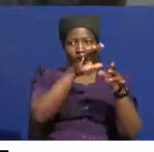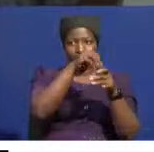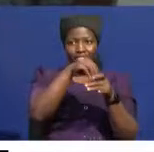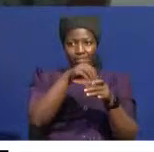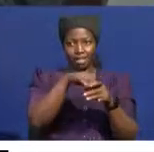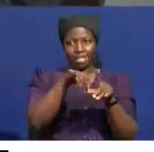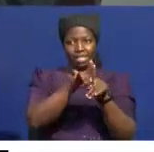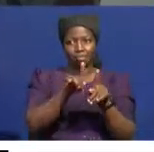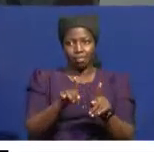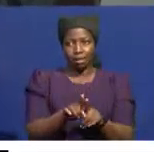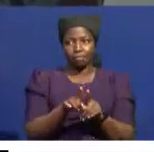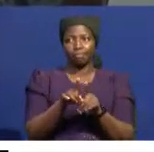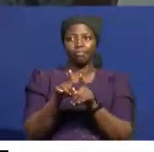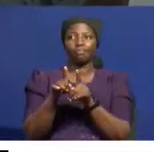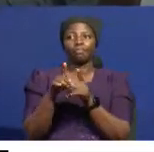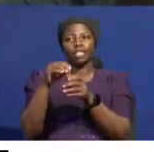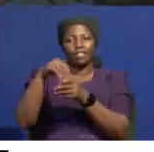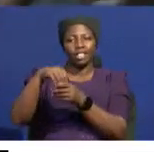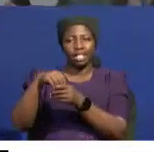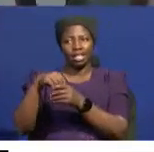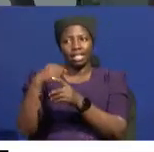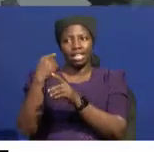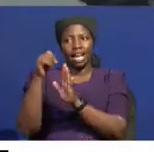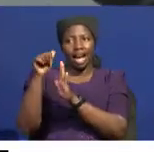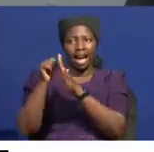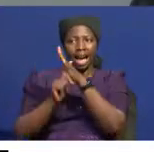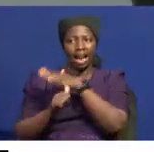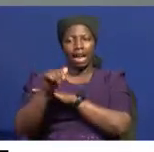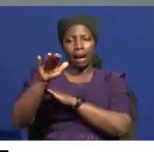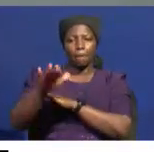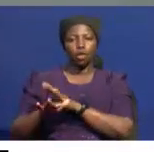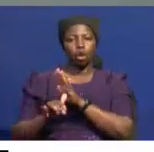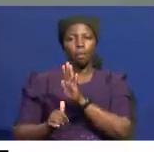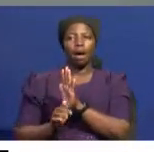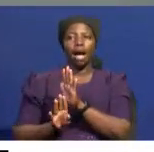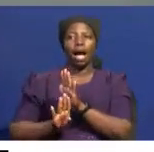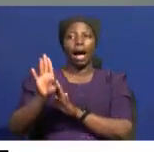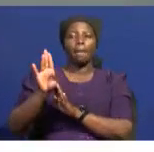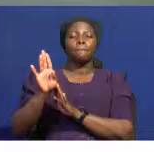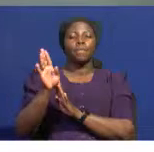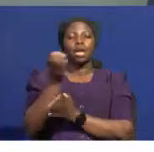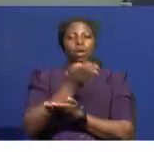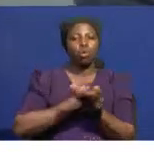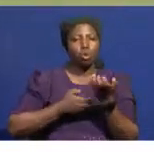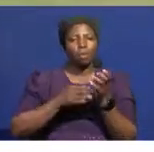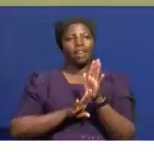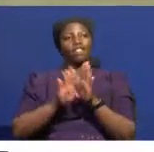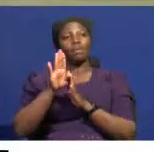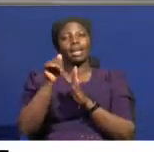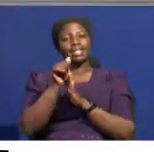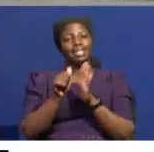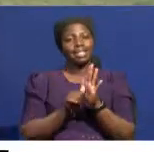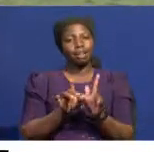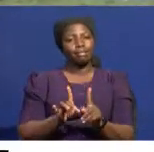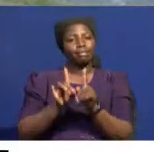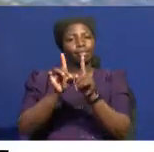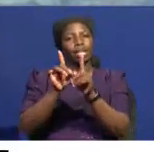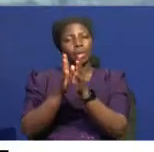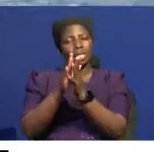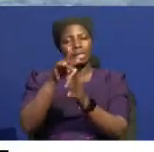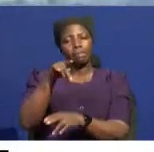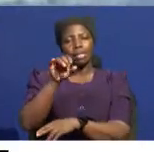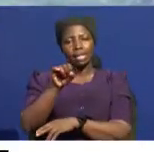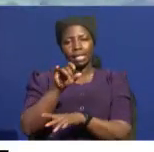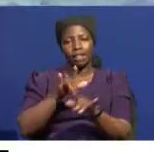outlined under the bottom-up economic transformation agenda. He is accompanied by MPs, PS for Diaspora, Roslyn